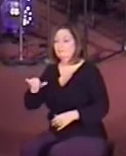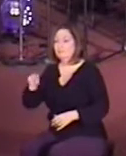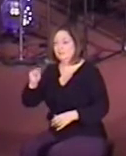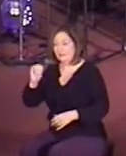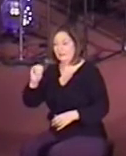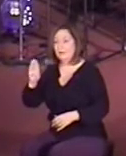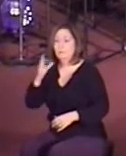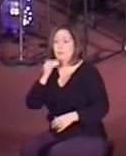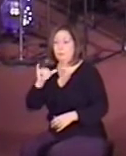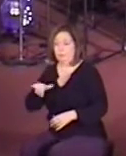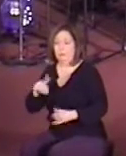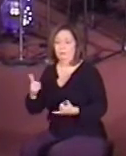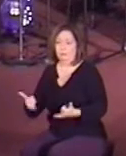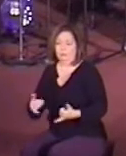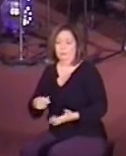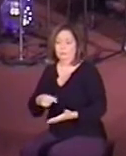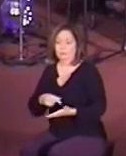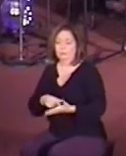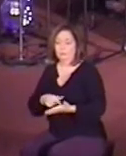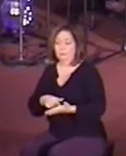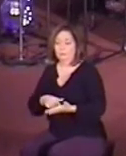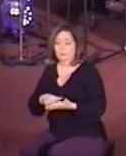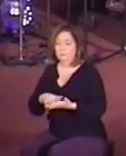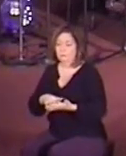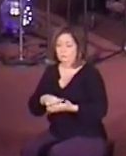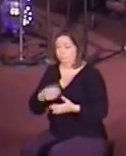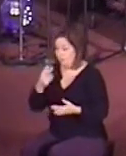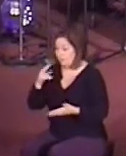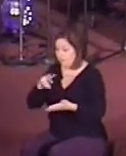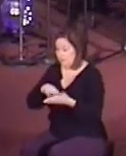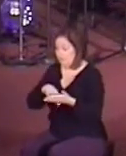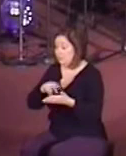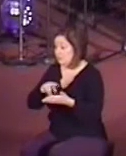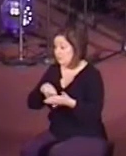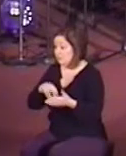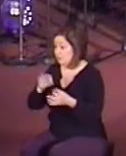here. And so if we could look at the interpretation